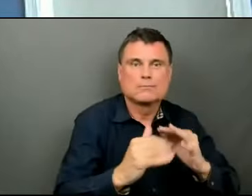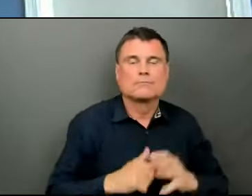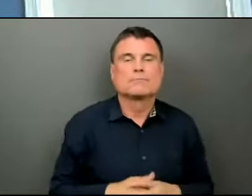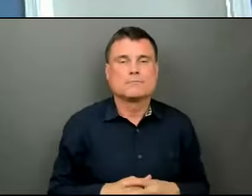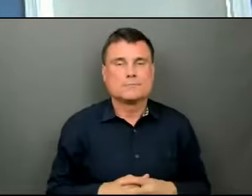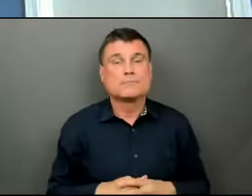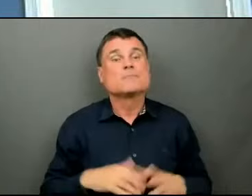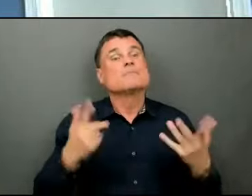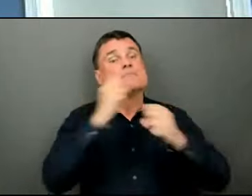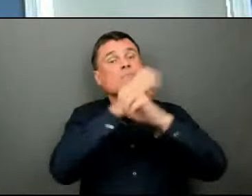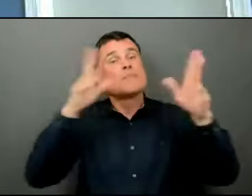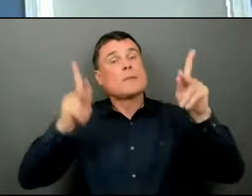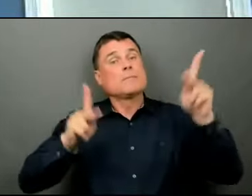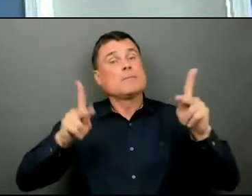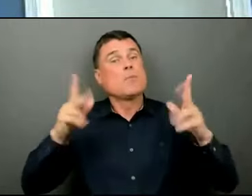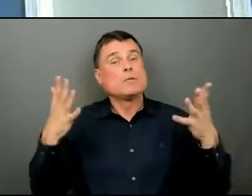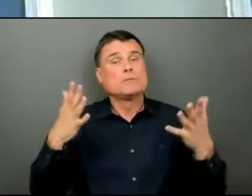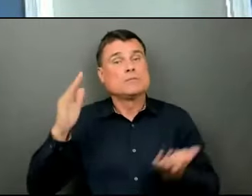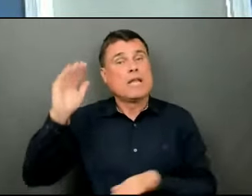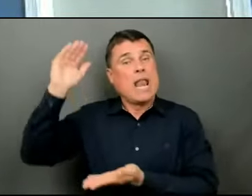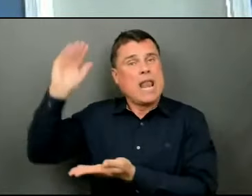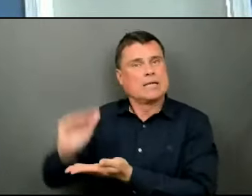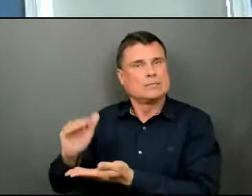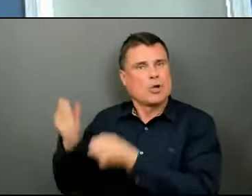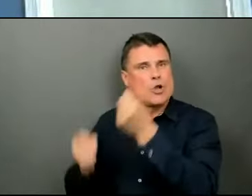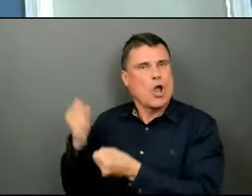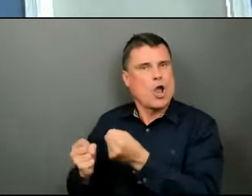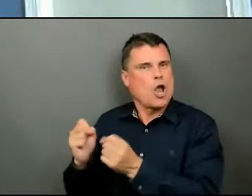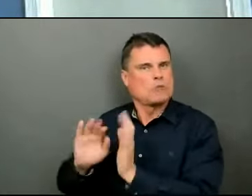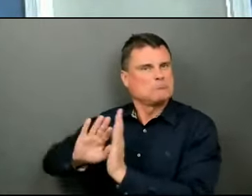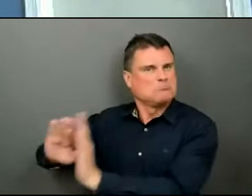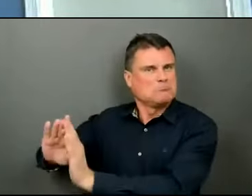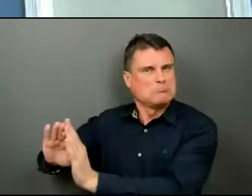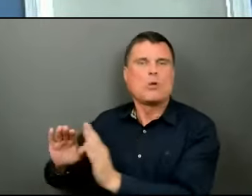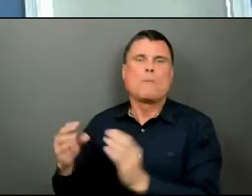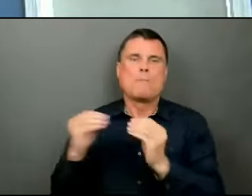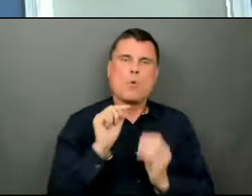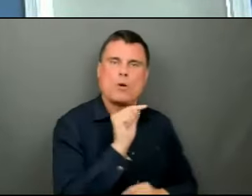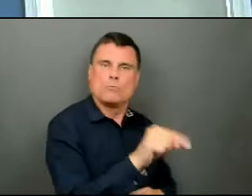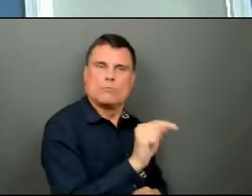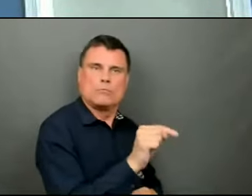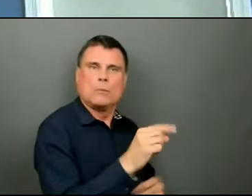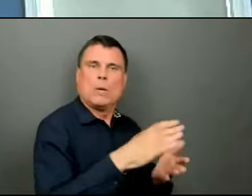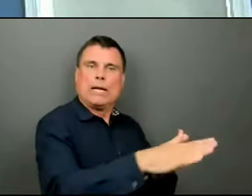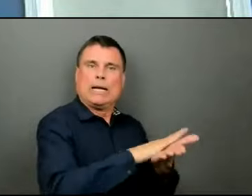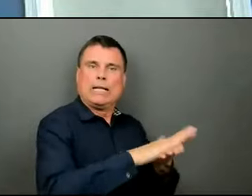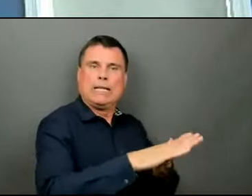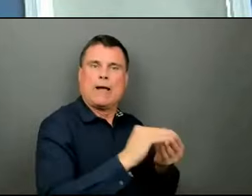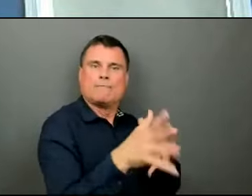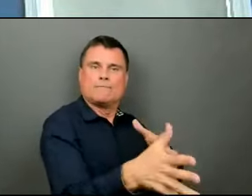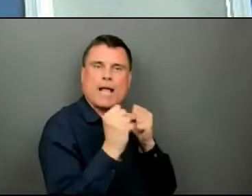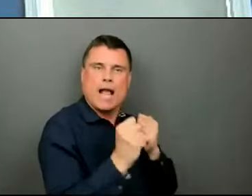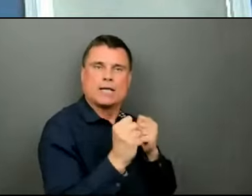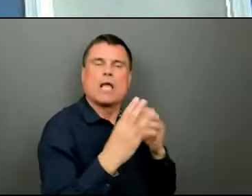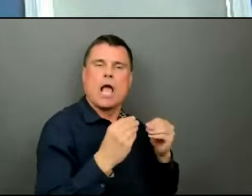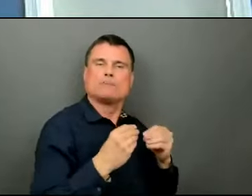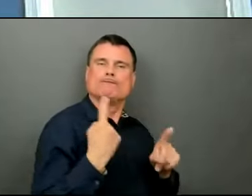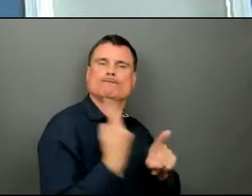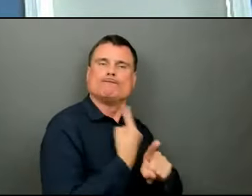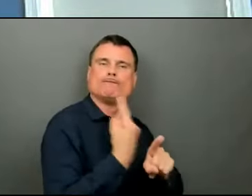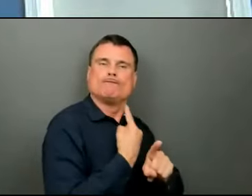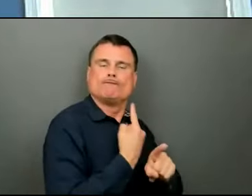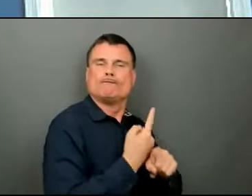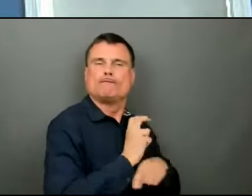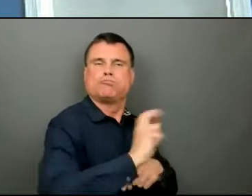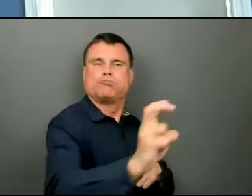an emission-free, fast, frequent, and reliable option like the Broadway subway instead. In the short